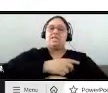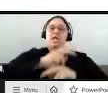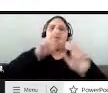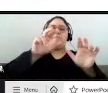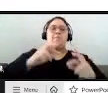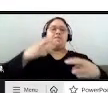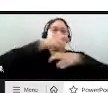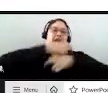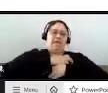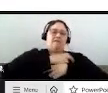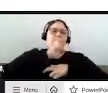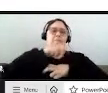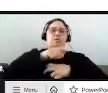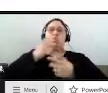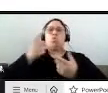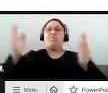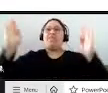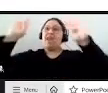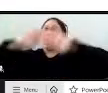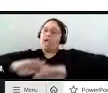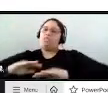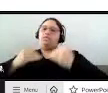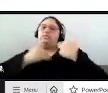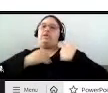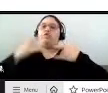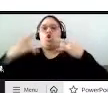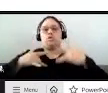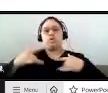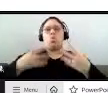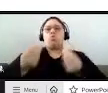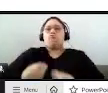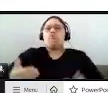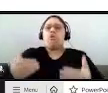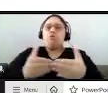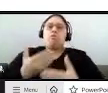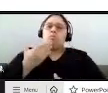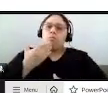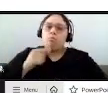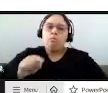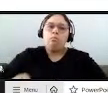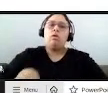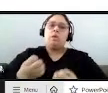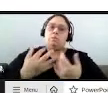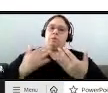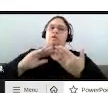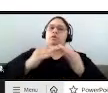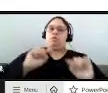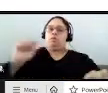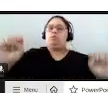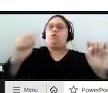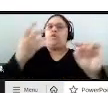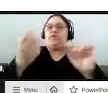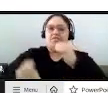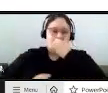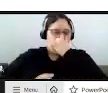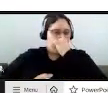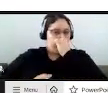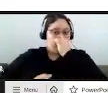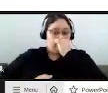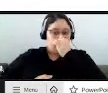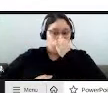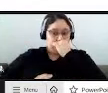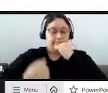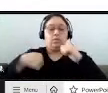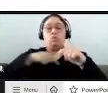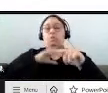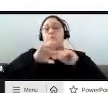there's a safety concern. Also, there's a childcare concern in a lot of our communities. We also found that